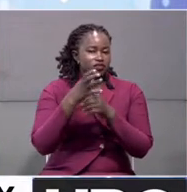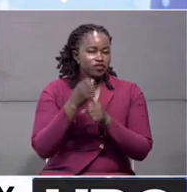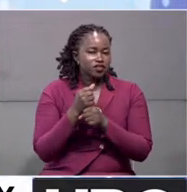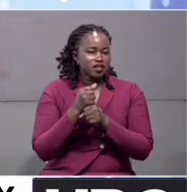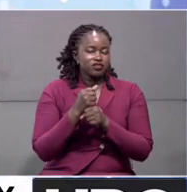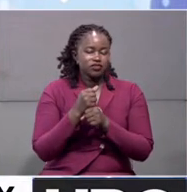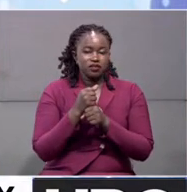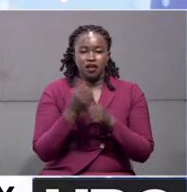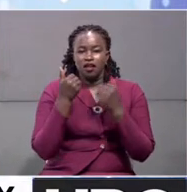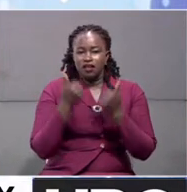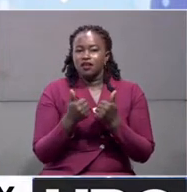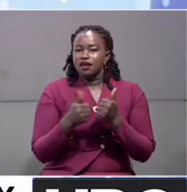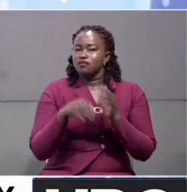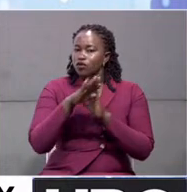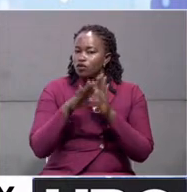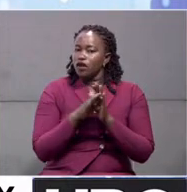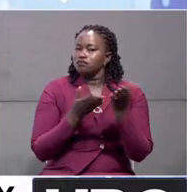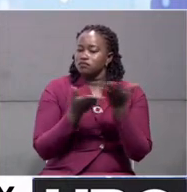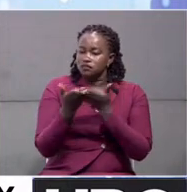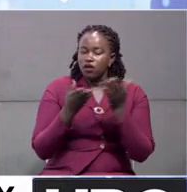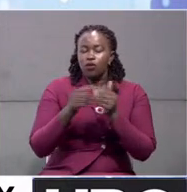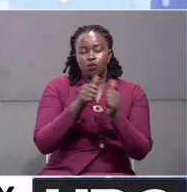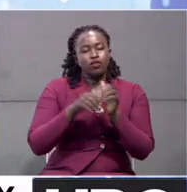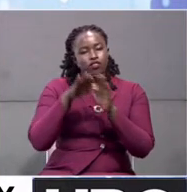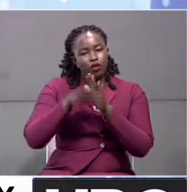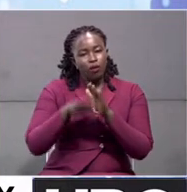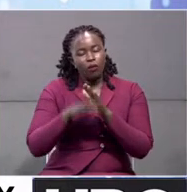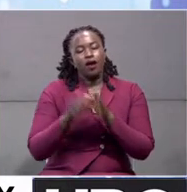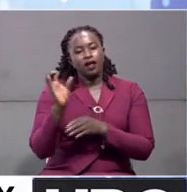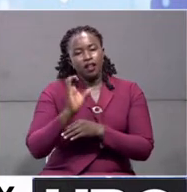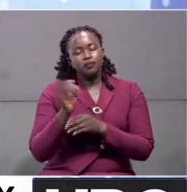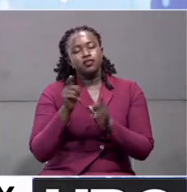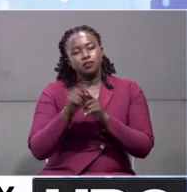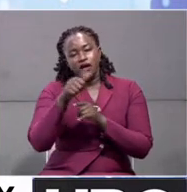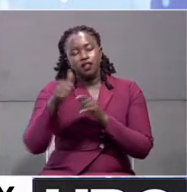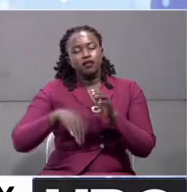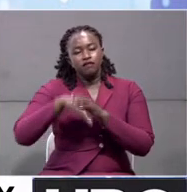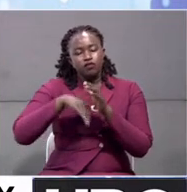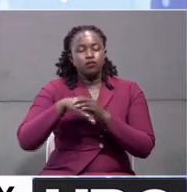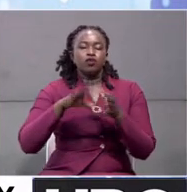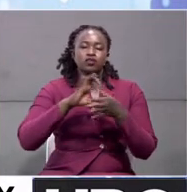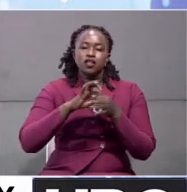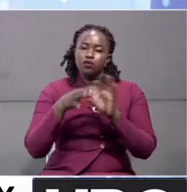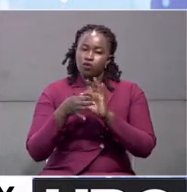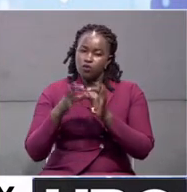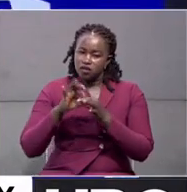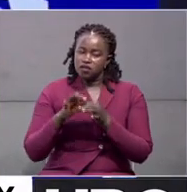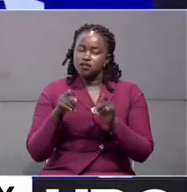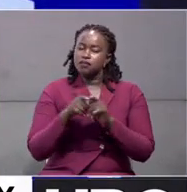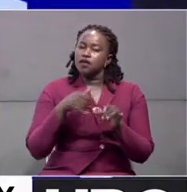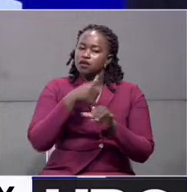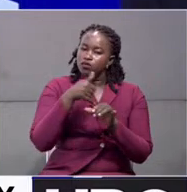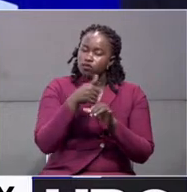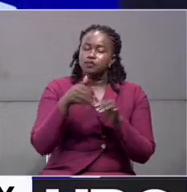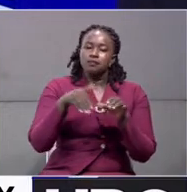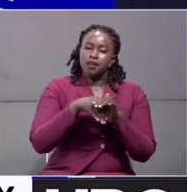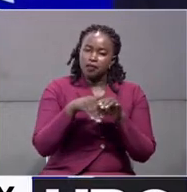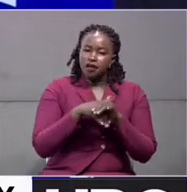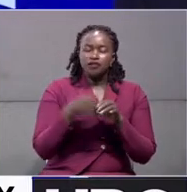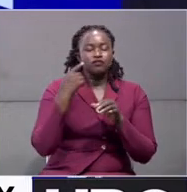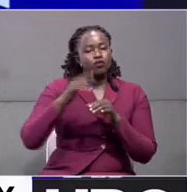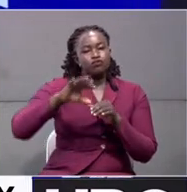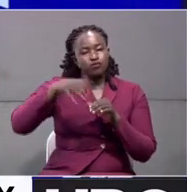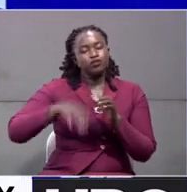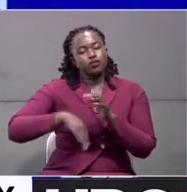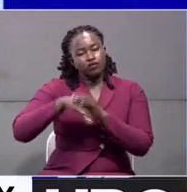associations. The routine engagement with the lower league clubs and other football stakeholders also includes members of the